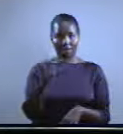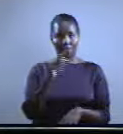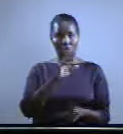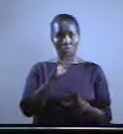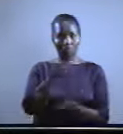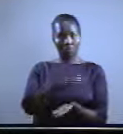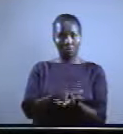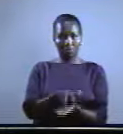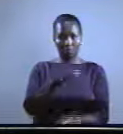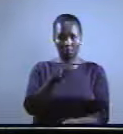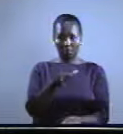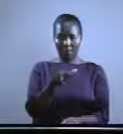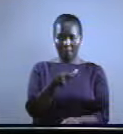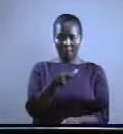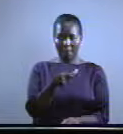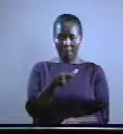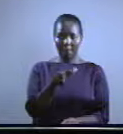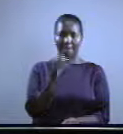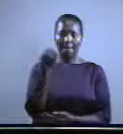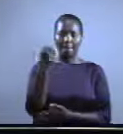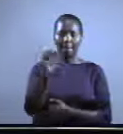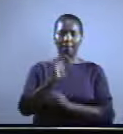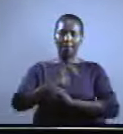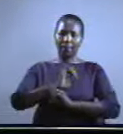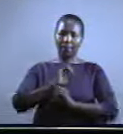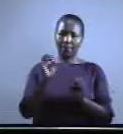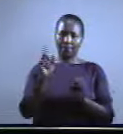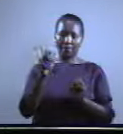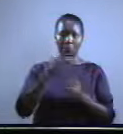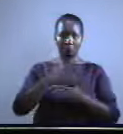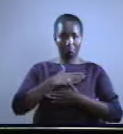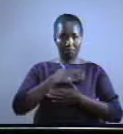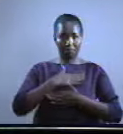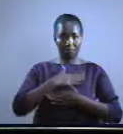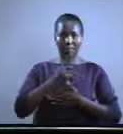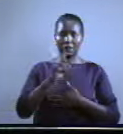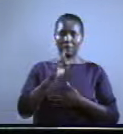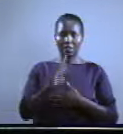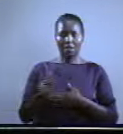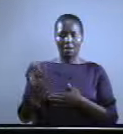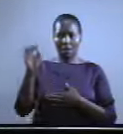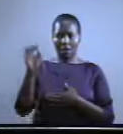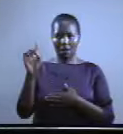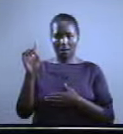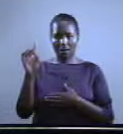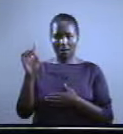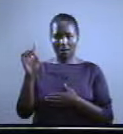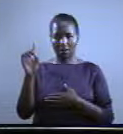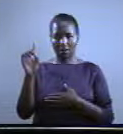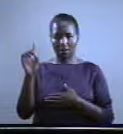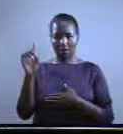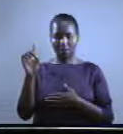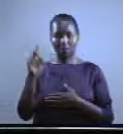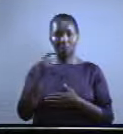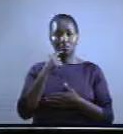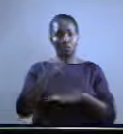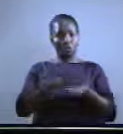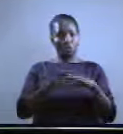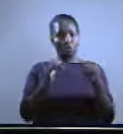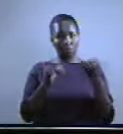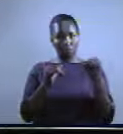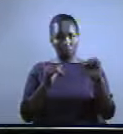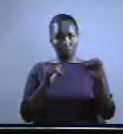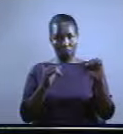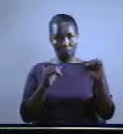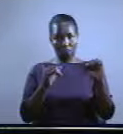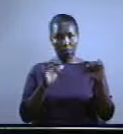report? No objection. Those in favor will say aye. Aye. And those against will say